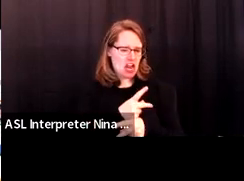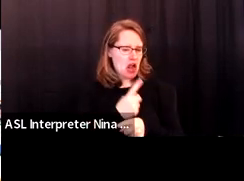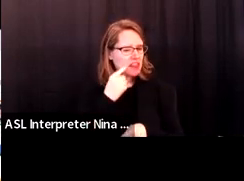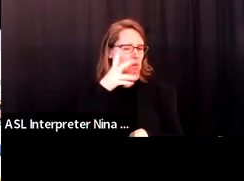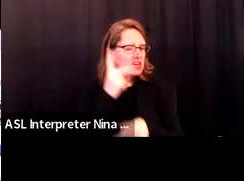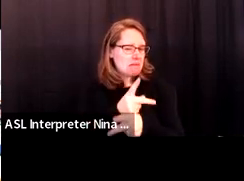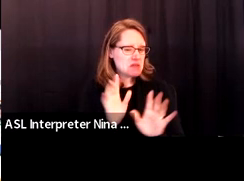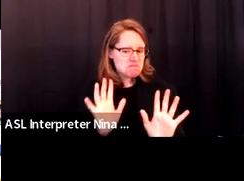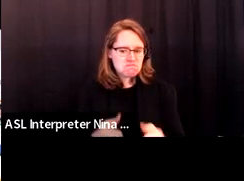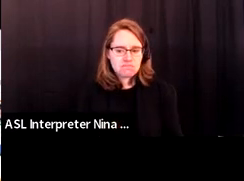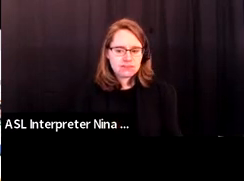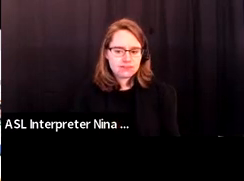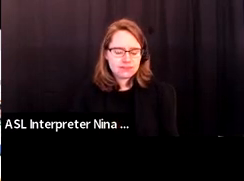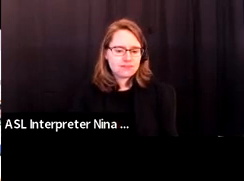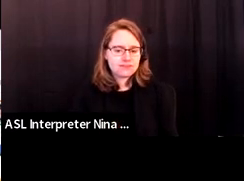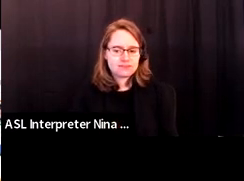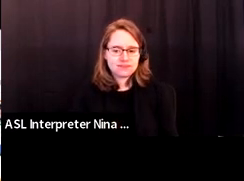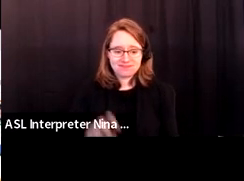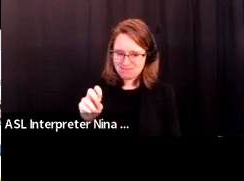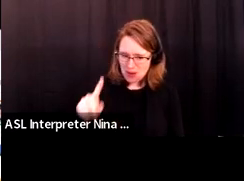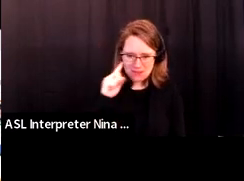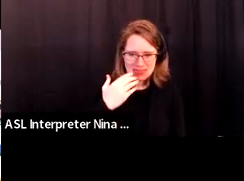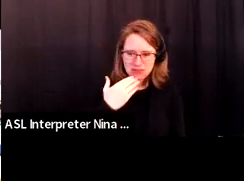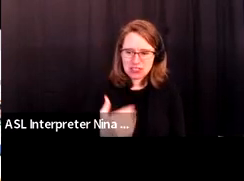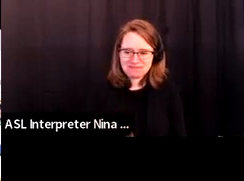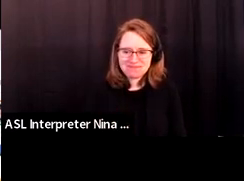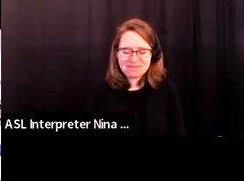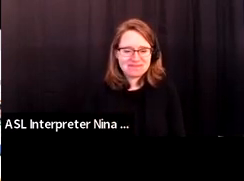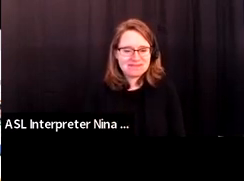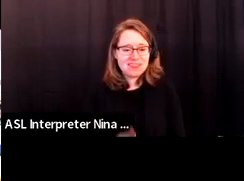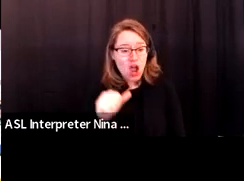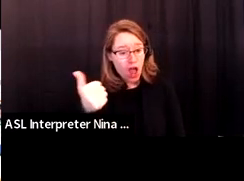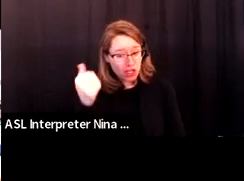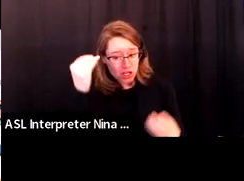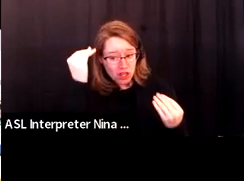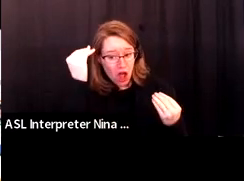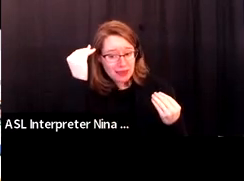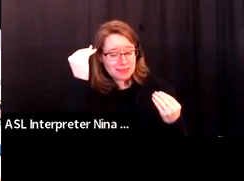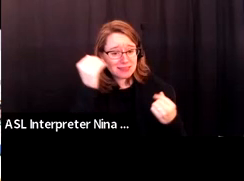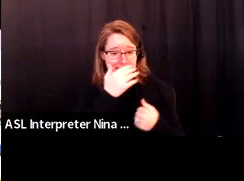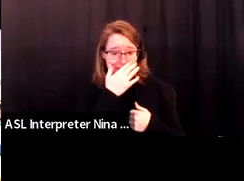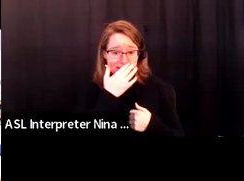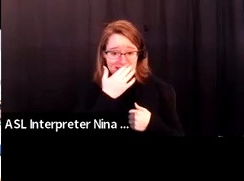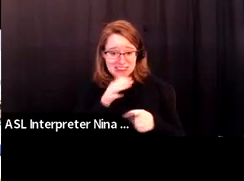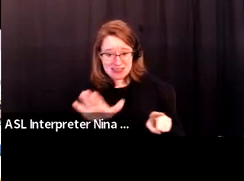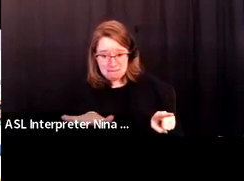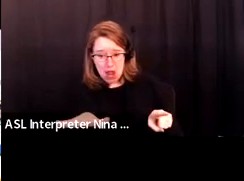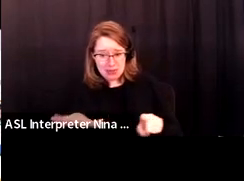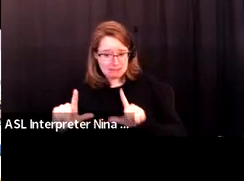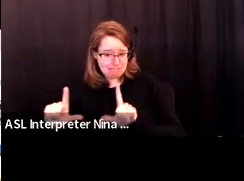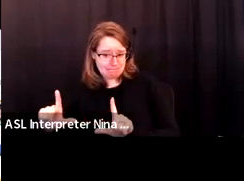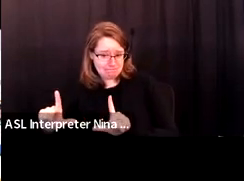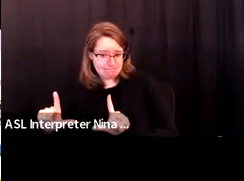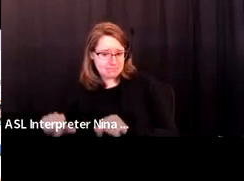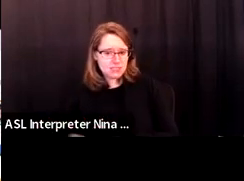Okay. Sounds good. Any other thoughts about these ones down here on our bottom right